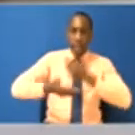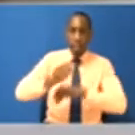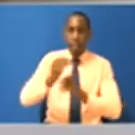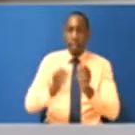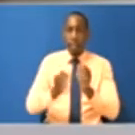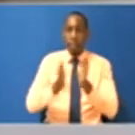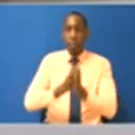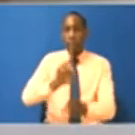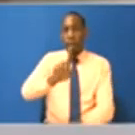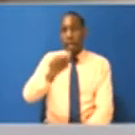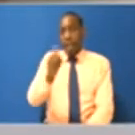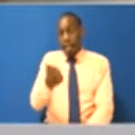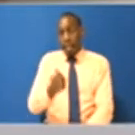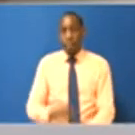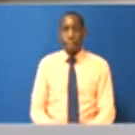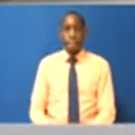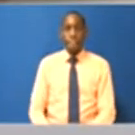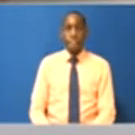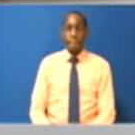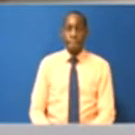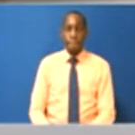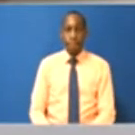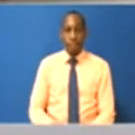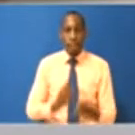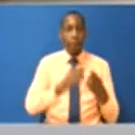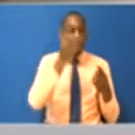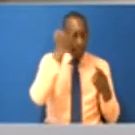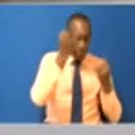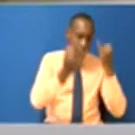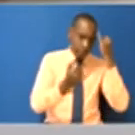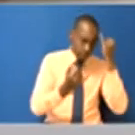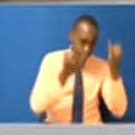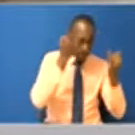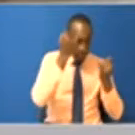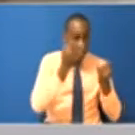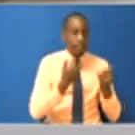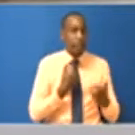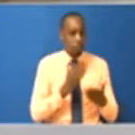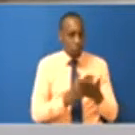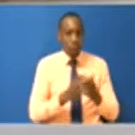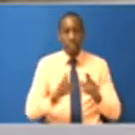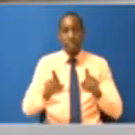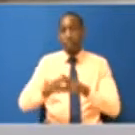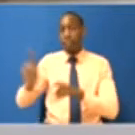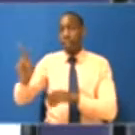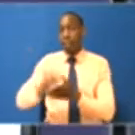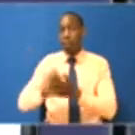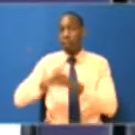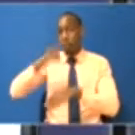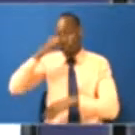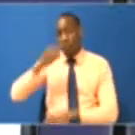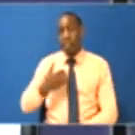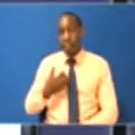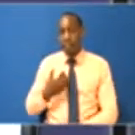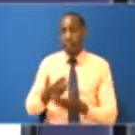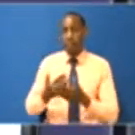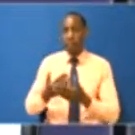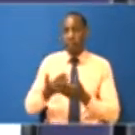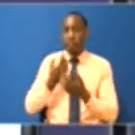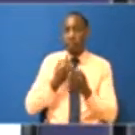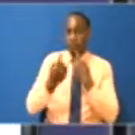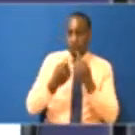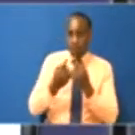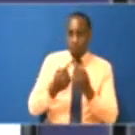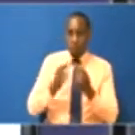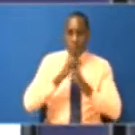other so beyond the ideas because nairobi has good policies we were talking during the